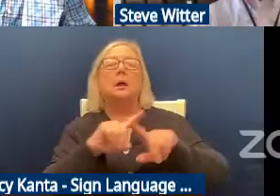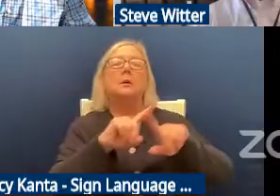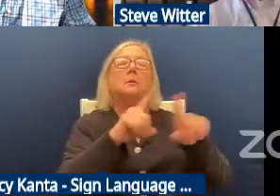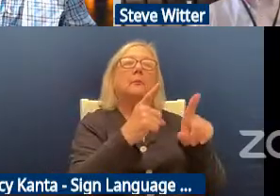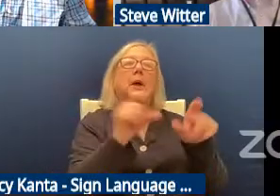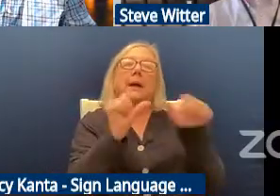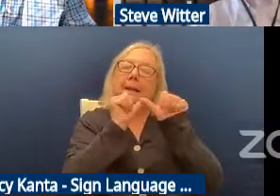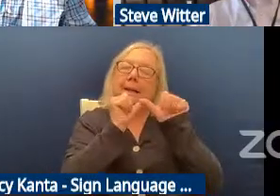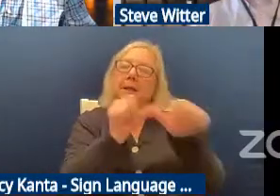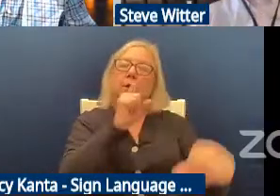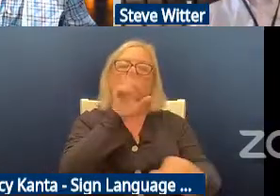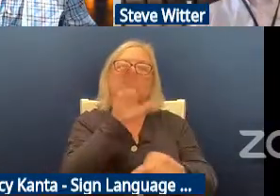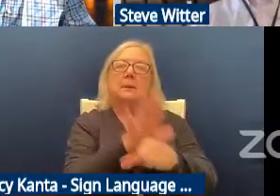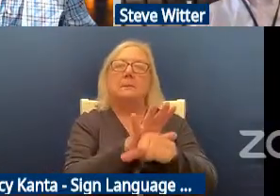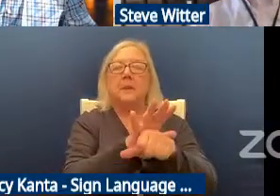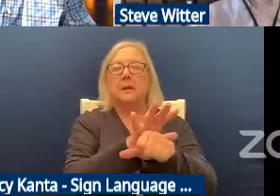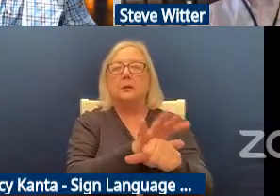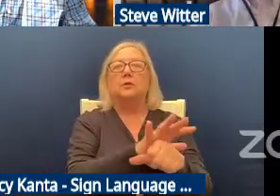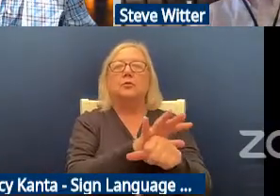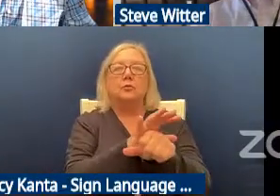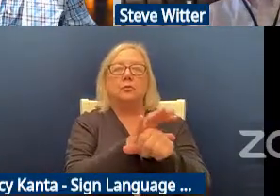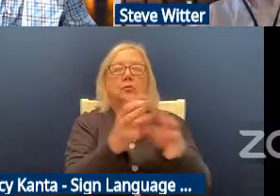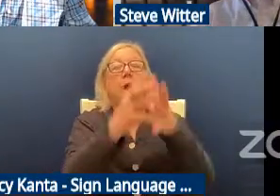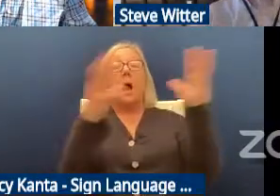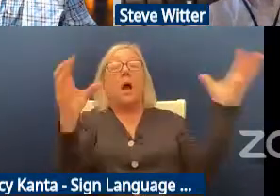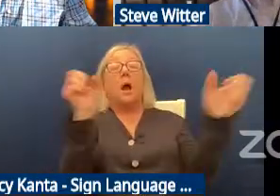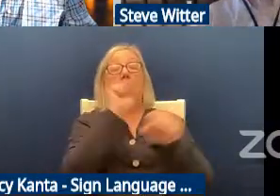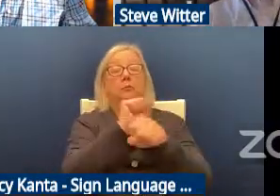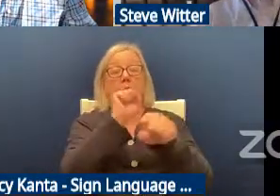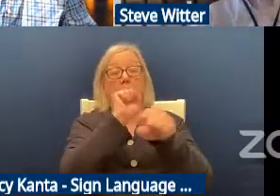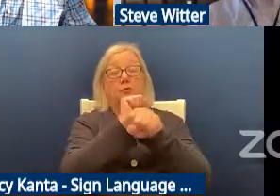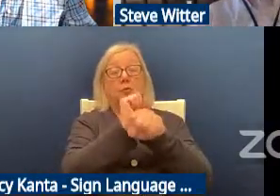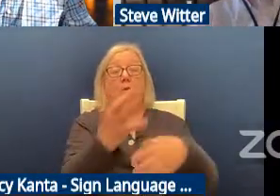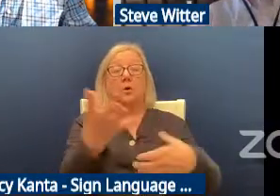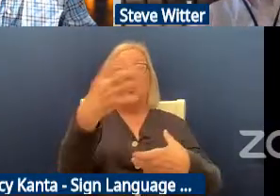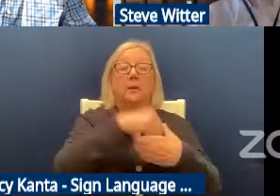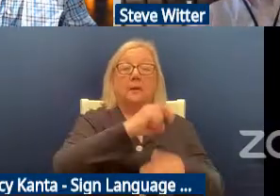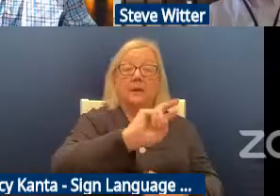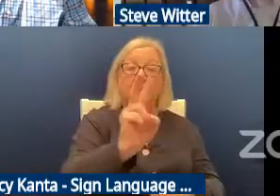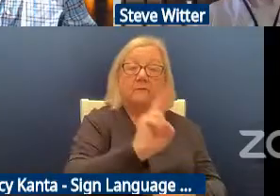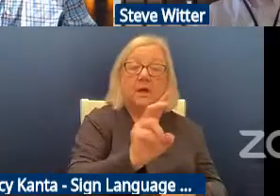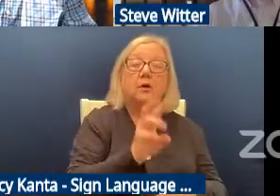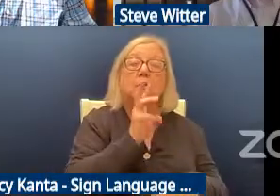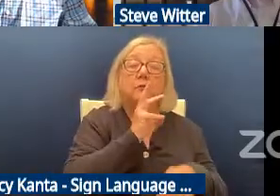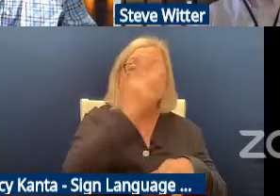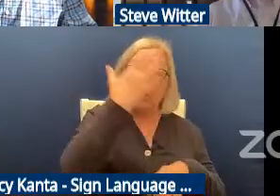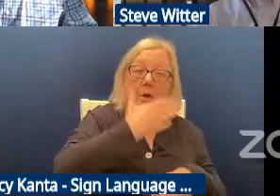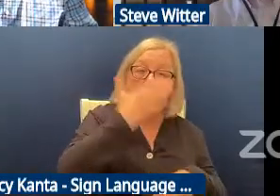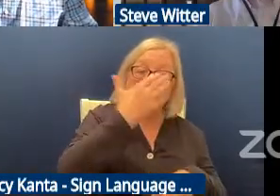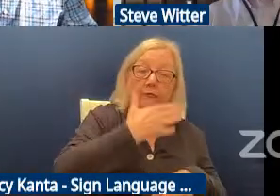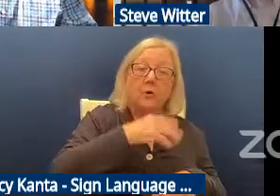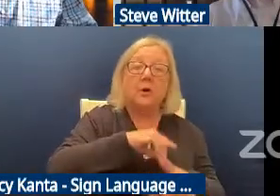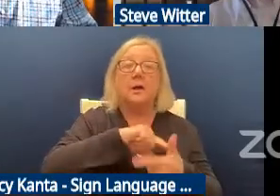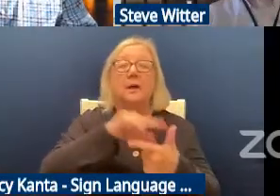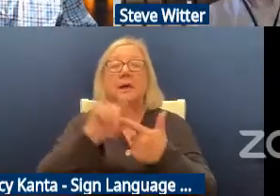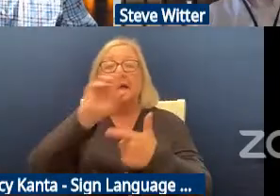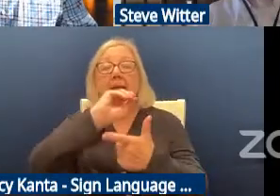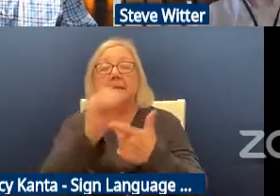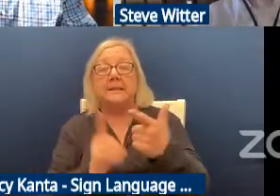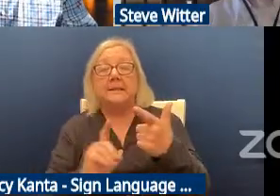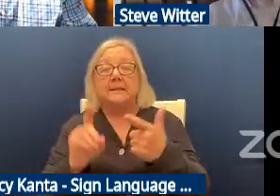the intensity of work within Vancouver waterfront design area and the Hayden Island design